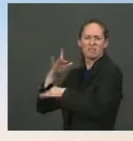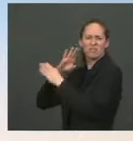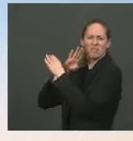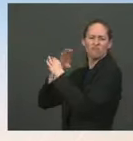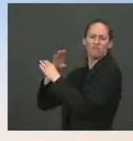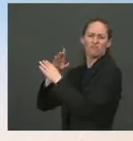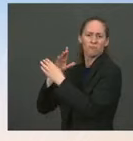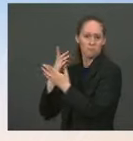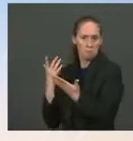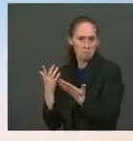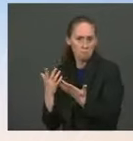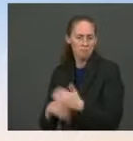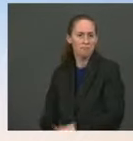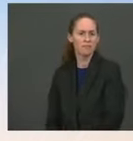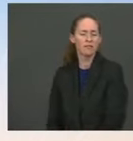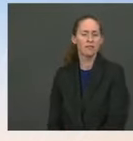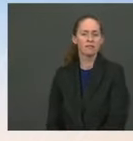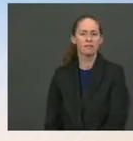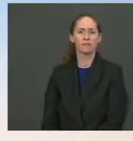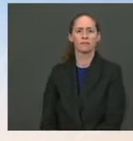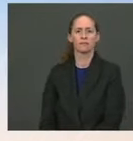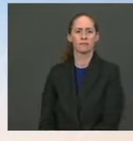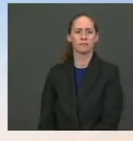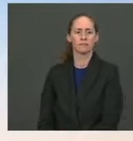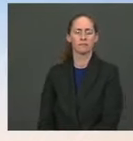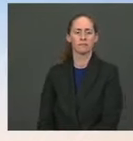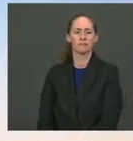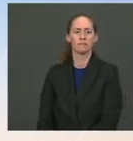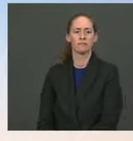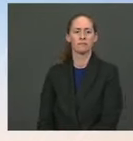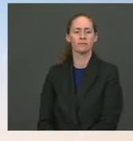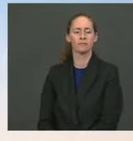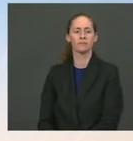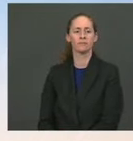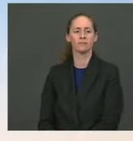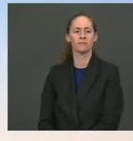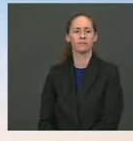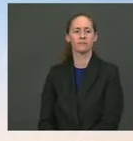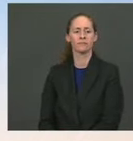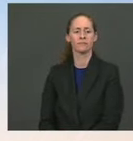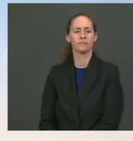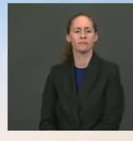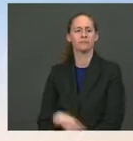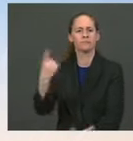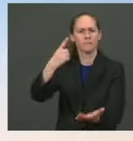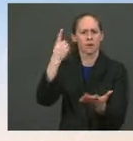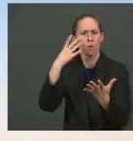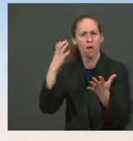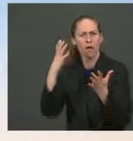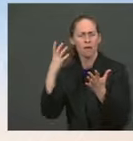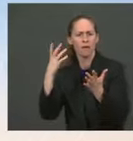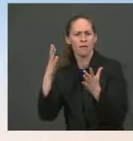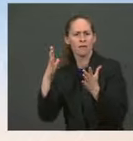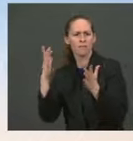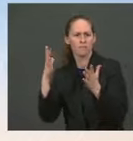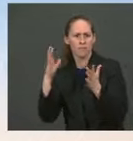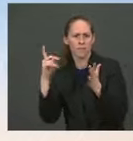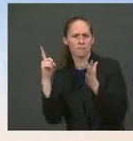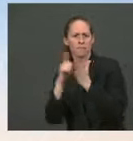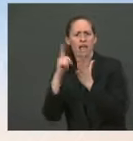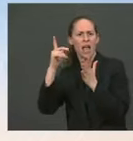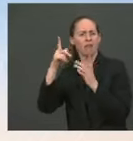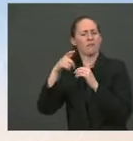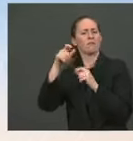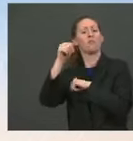from? The Senate Democrats wrote a letter asking the president to ban crude oil. Okay, got it. The crude, got it. So the administration is